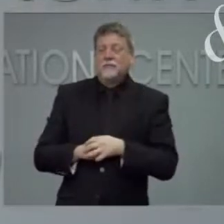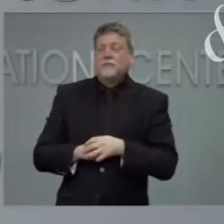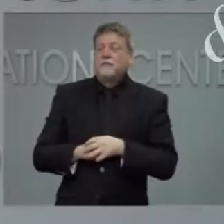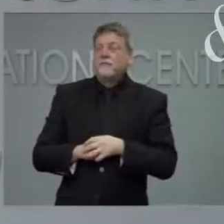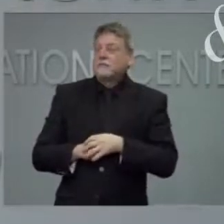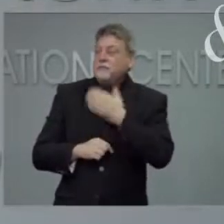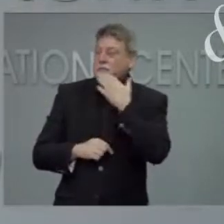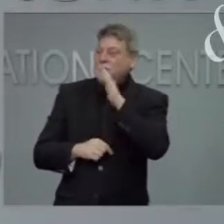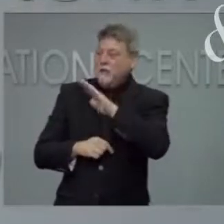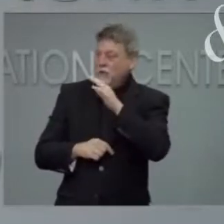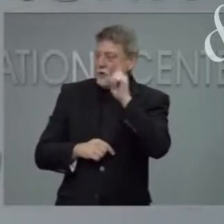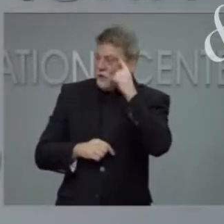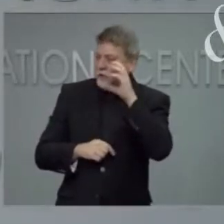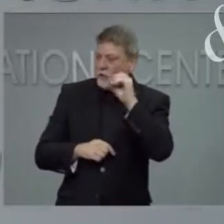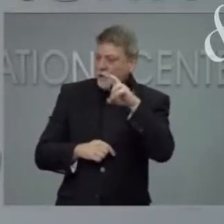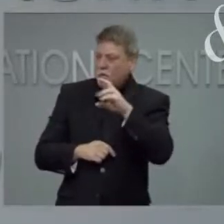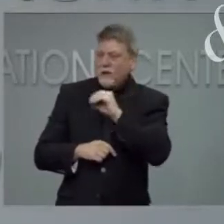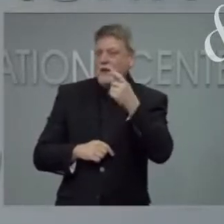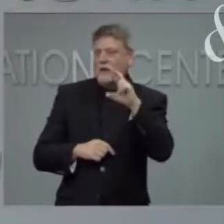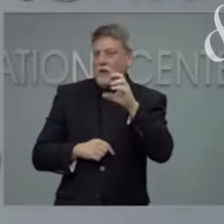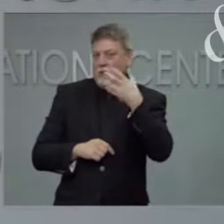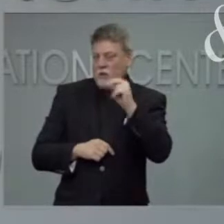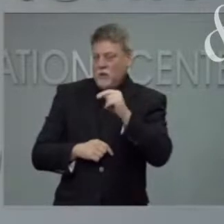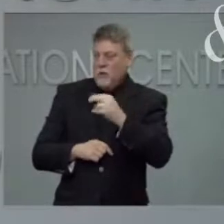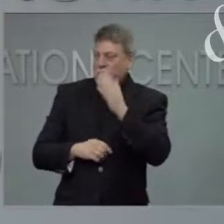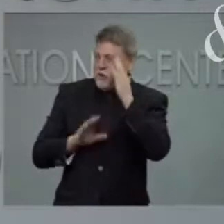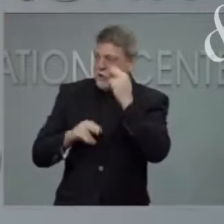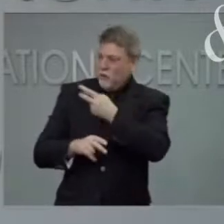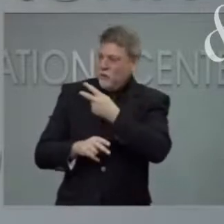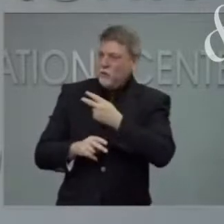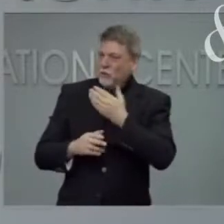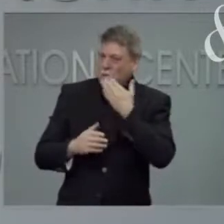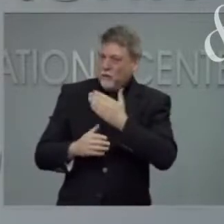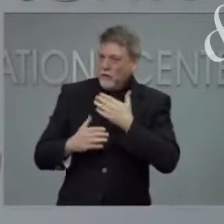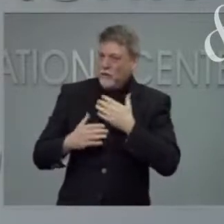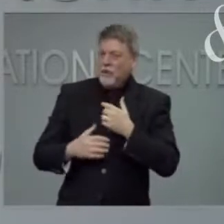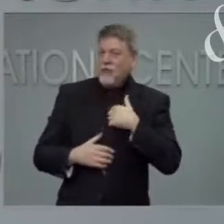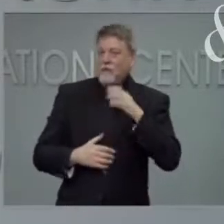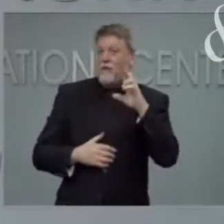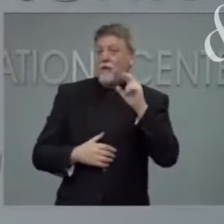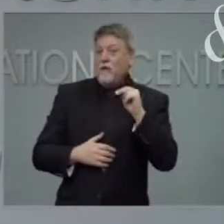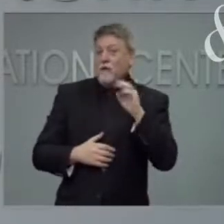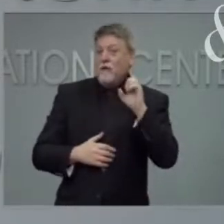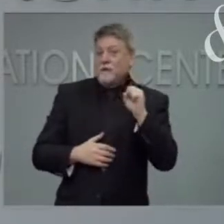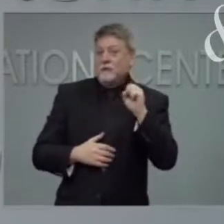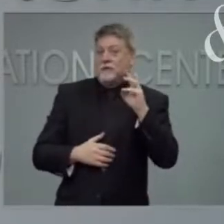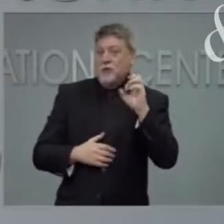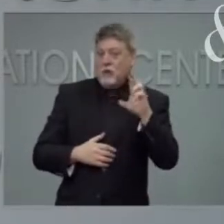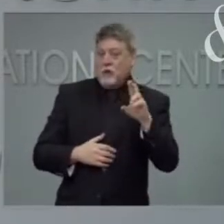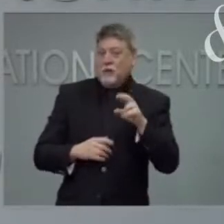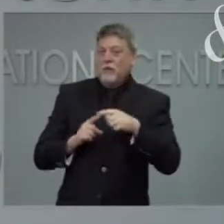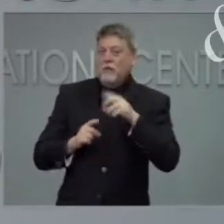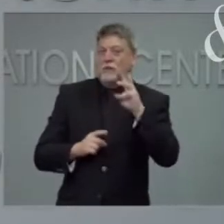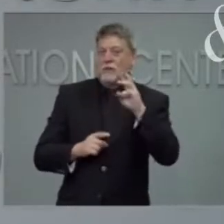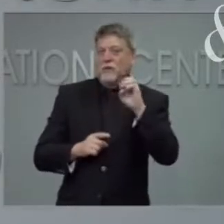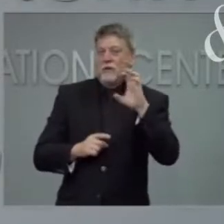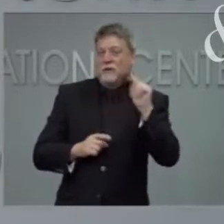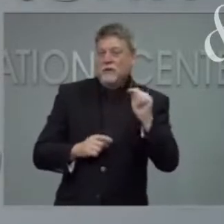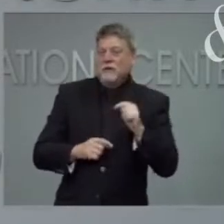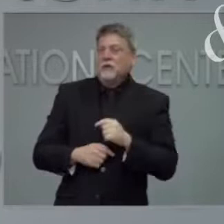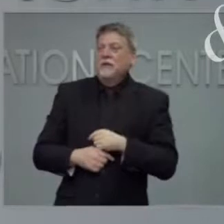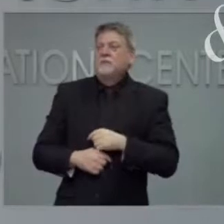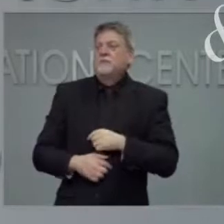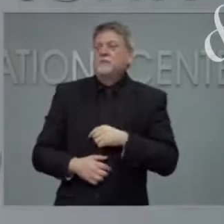Good afternoon, Governor Cooper and Dr. Cohen. Hope you're both doing well. Francis Weller with WECT. My question is really